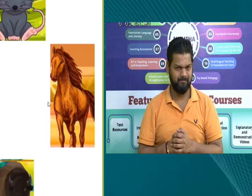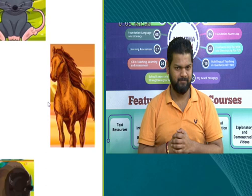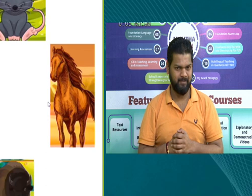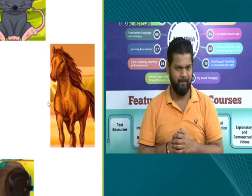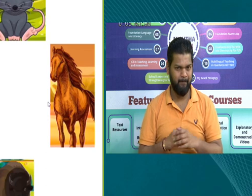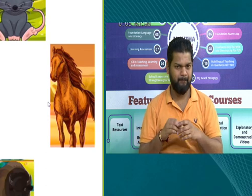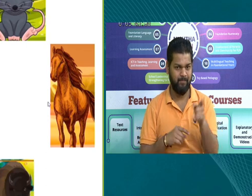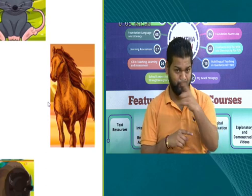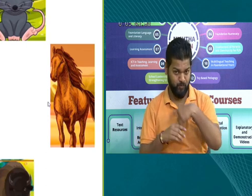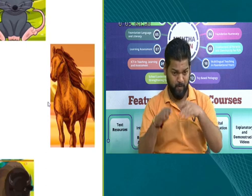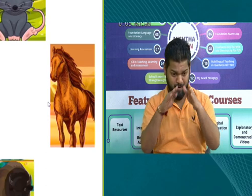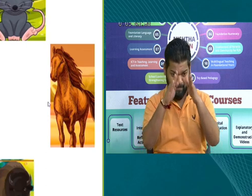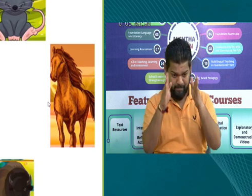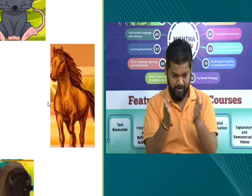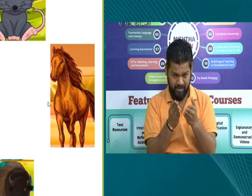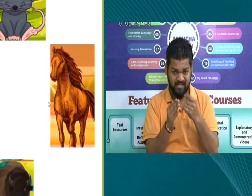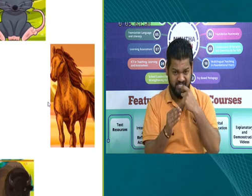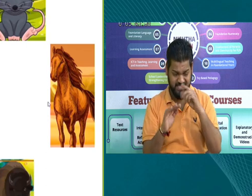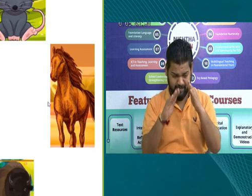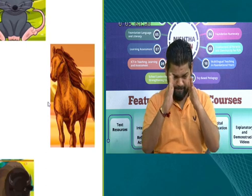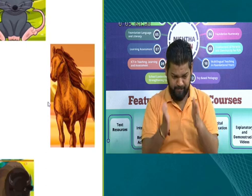see.